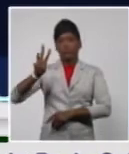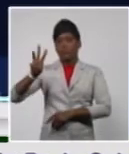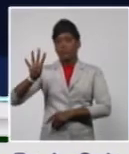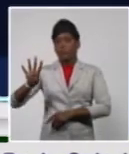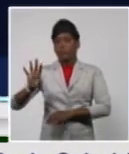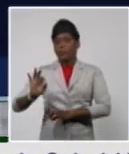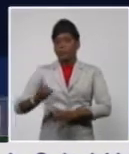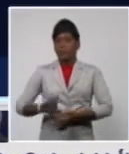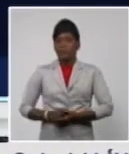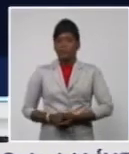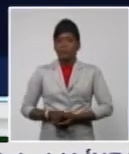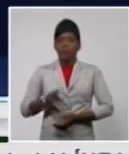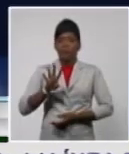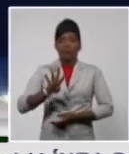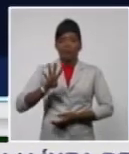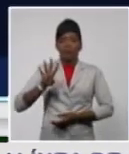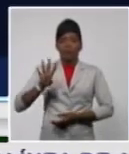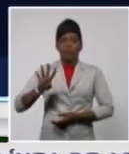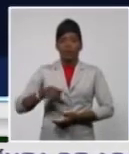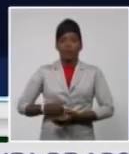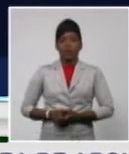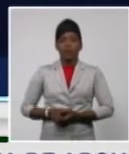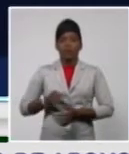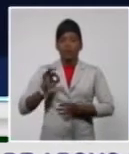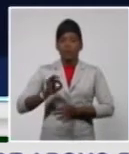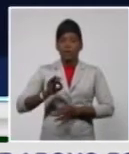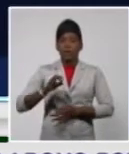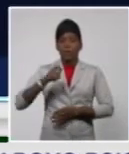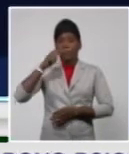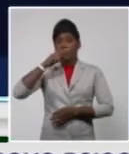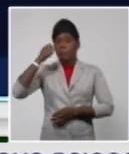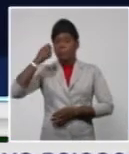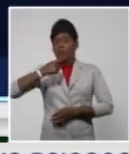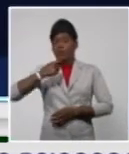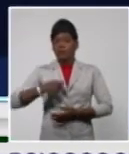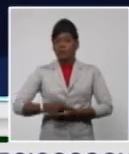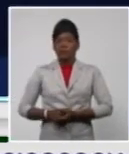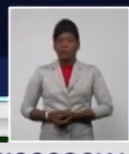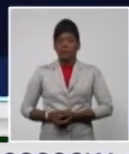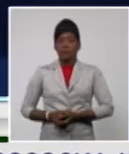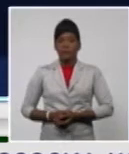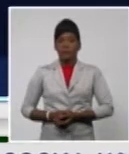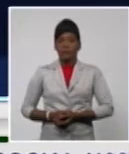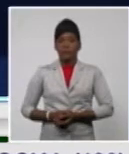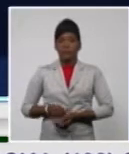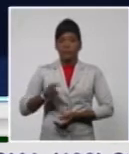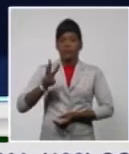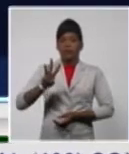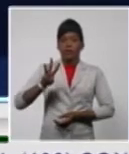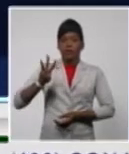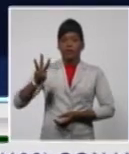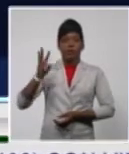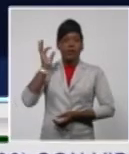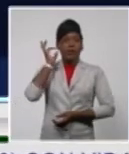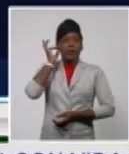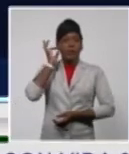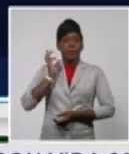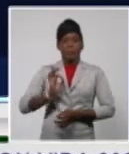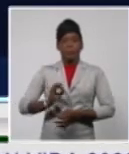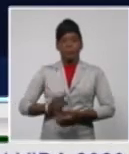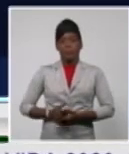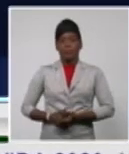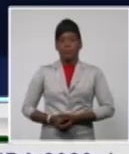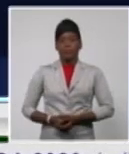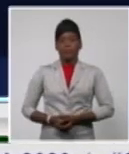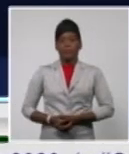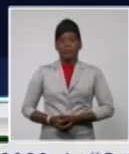62.02% that have not presented any symptoms at the moment of testing. By age groups, 3 individuals are